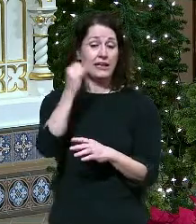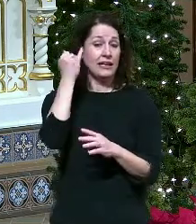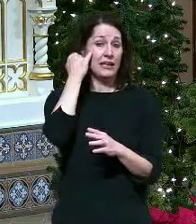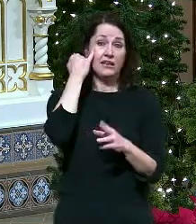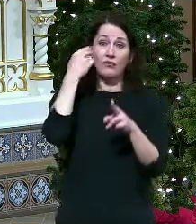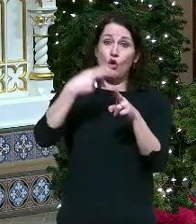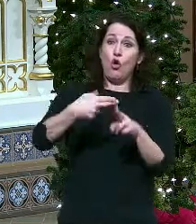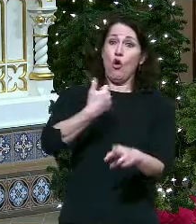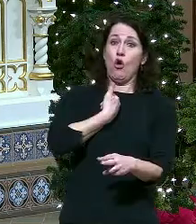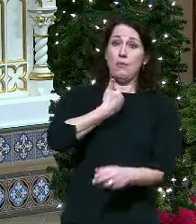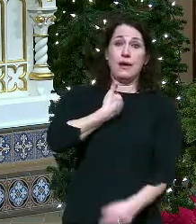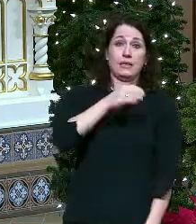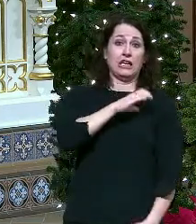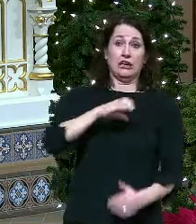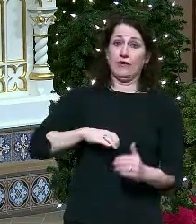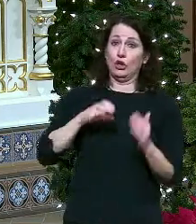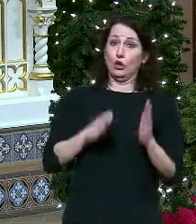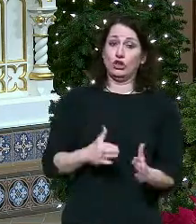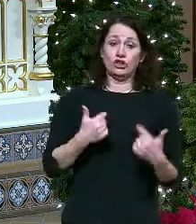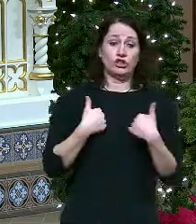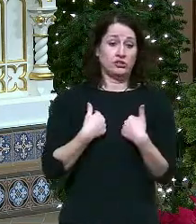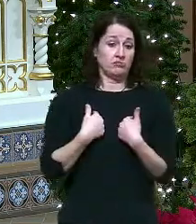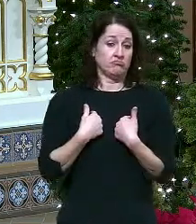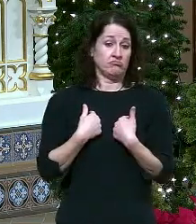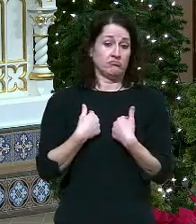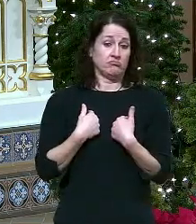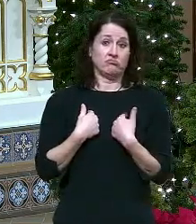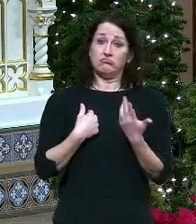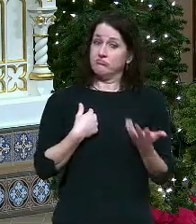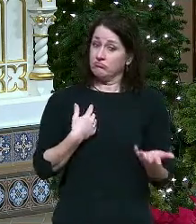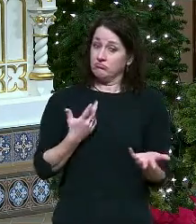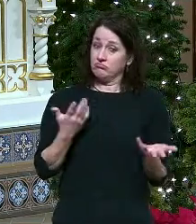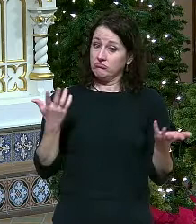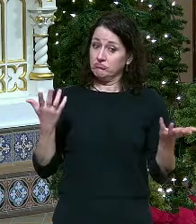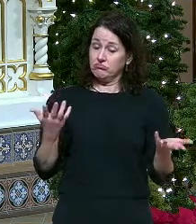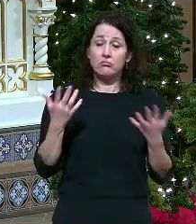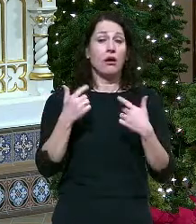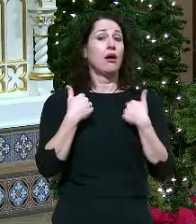consider ourselves Christian, what we have to hear